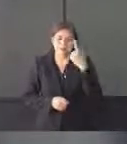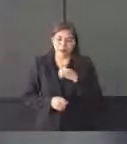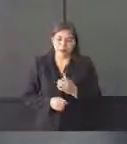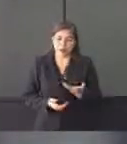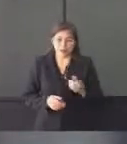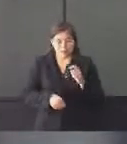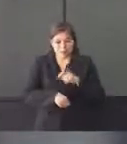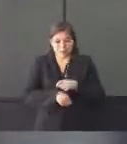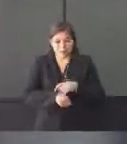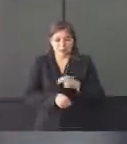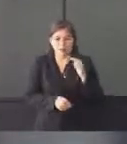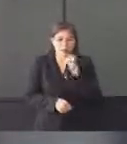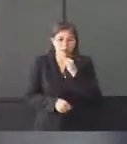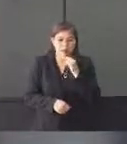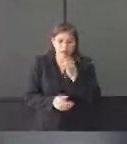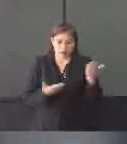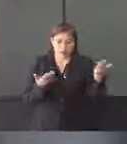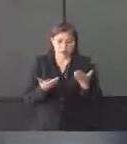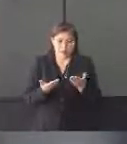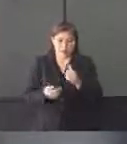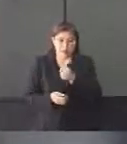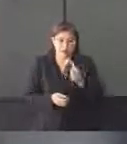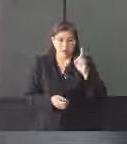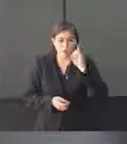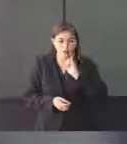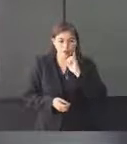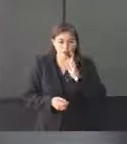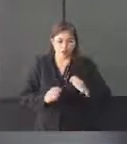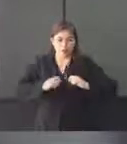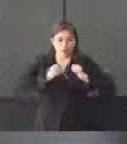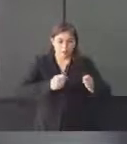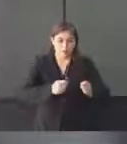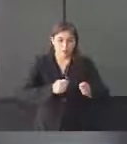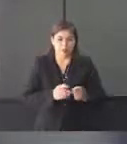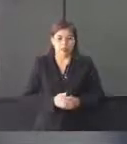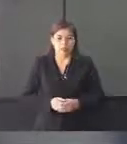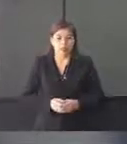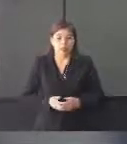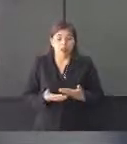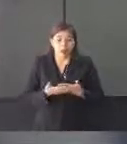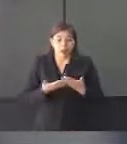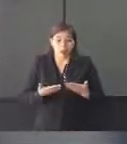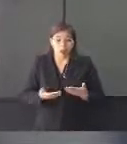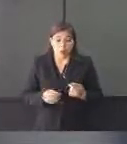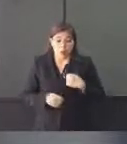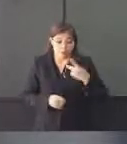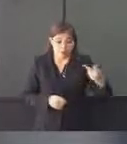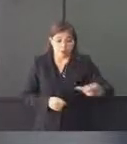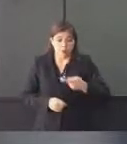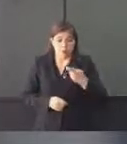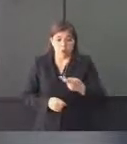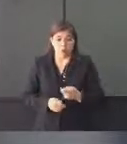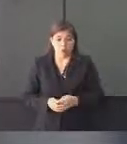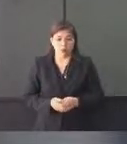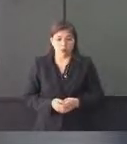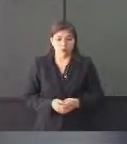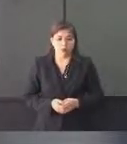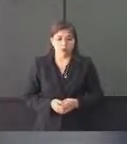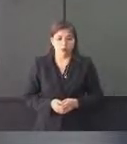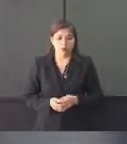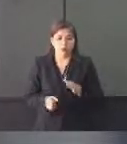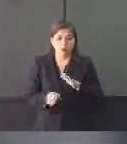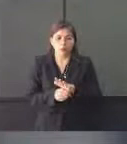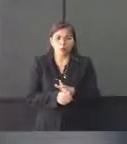today. Because of time, I'm going to introduce each one. I'm going to give you the floor. We are going to ask